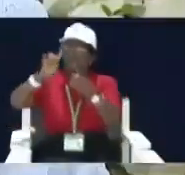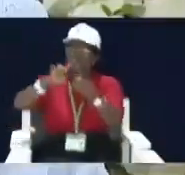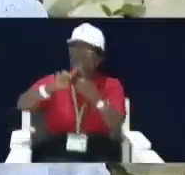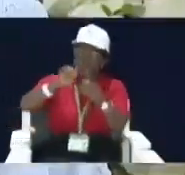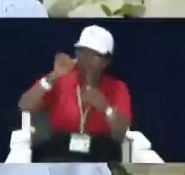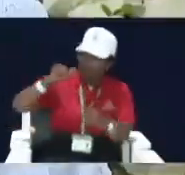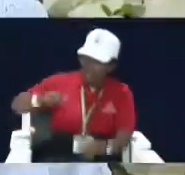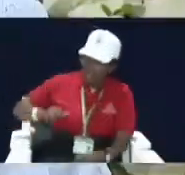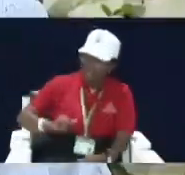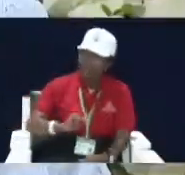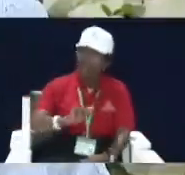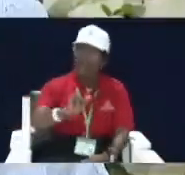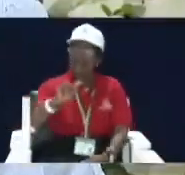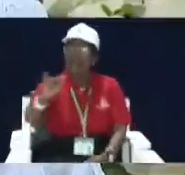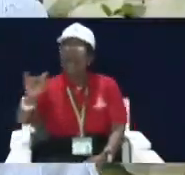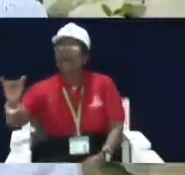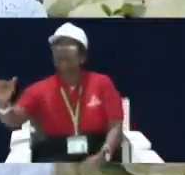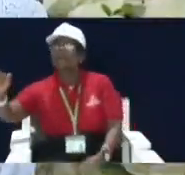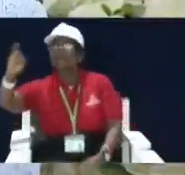everlasting to